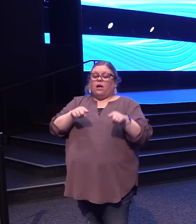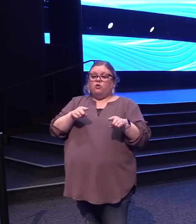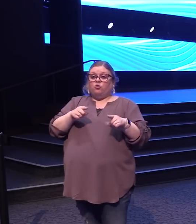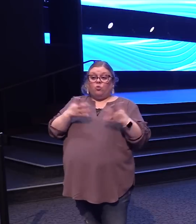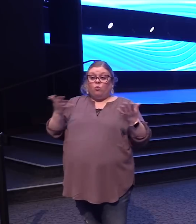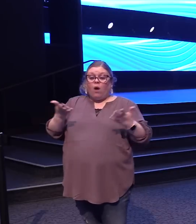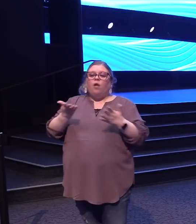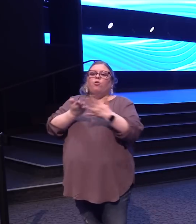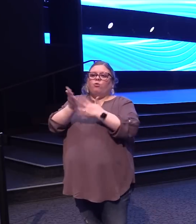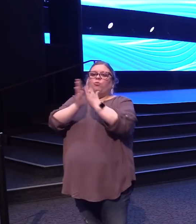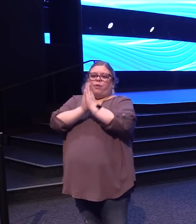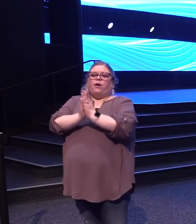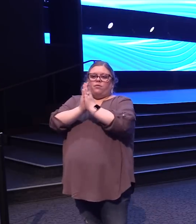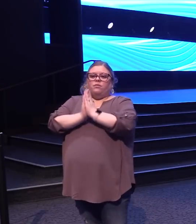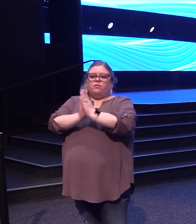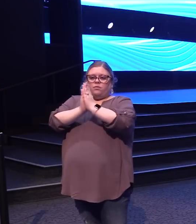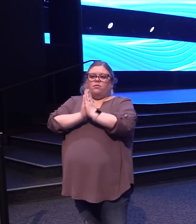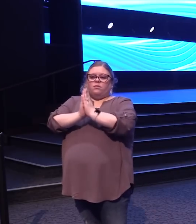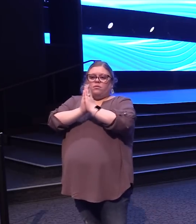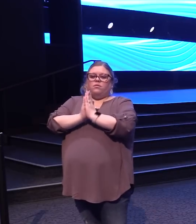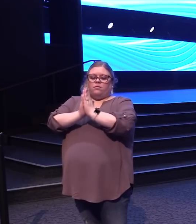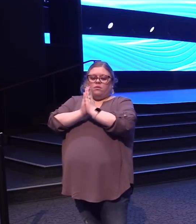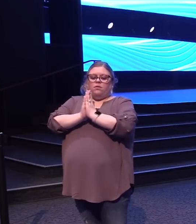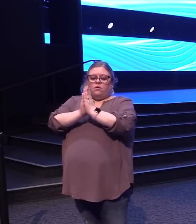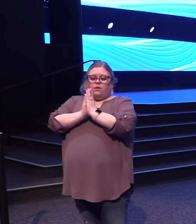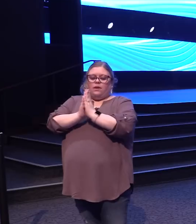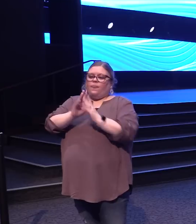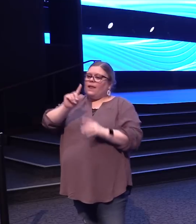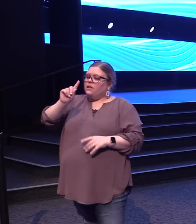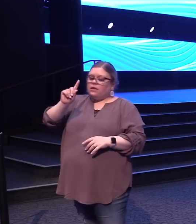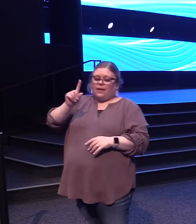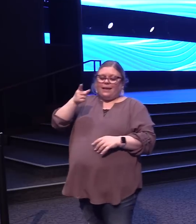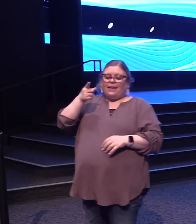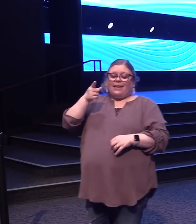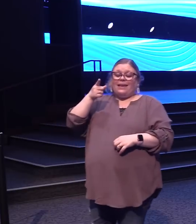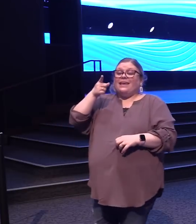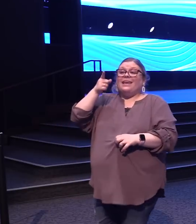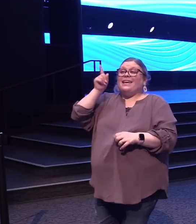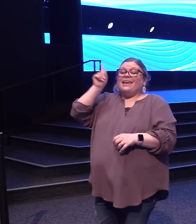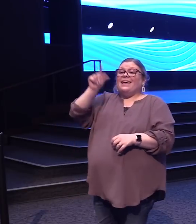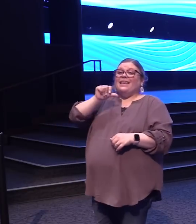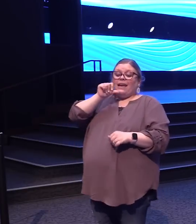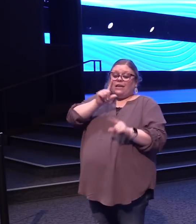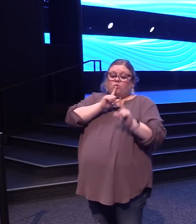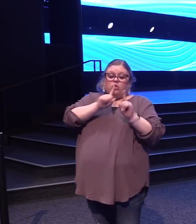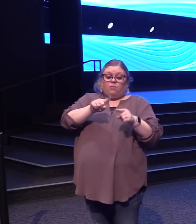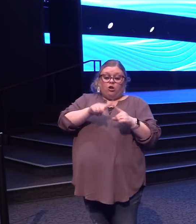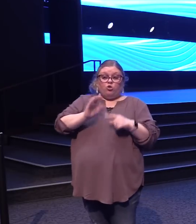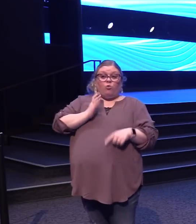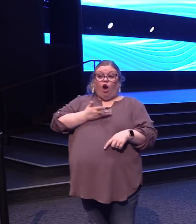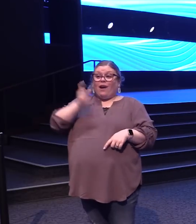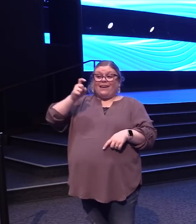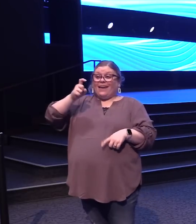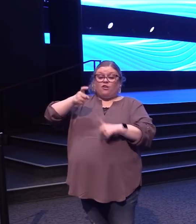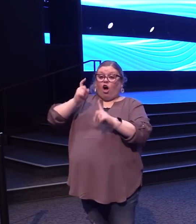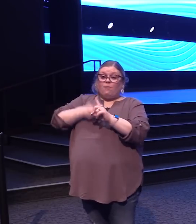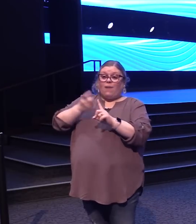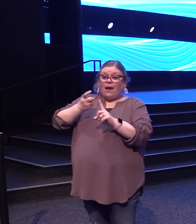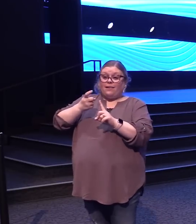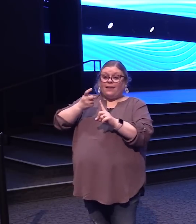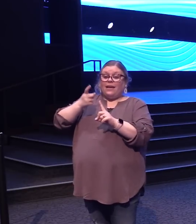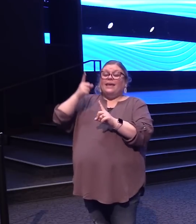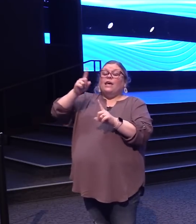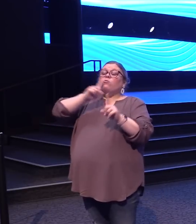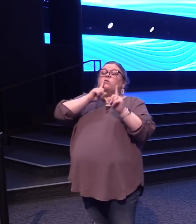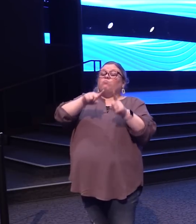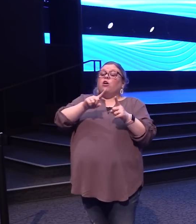is the invitation of prayer. That's the only, He doesn't even respond to our needs automatically, but He